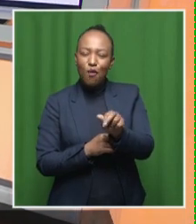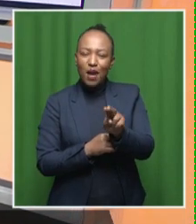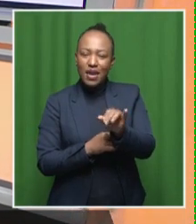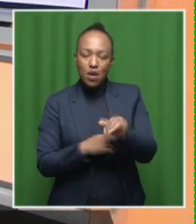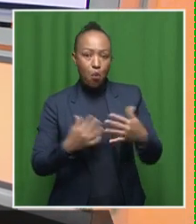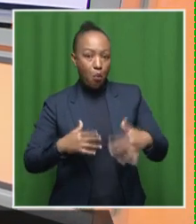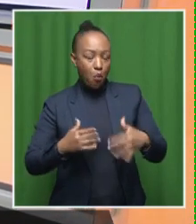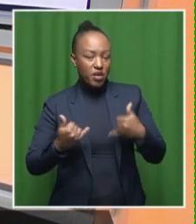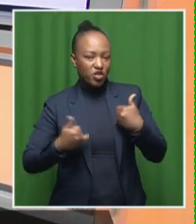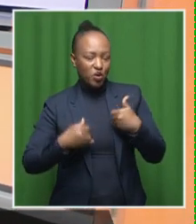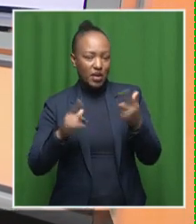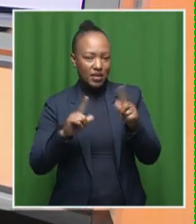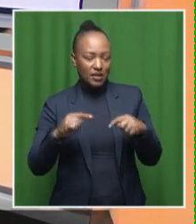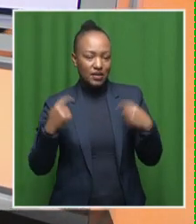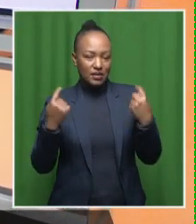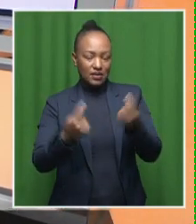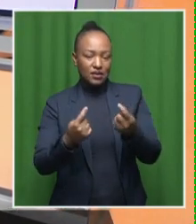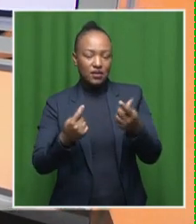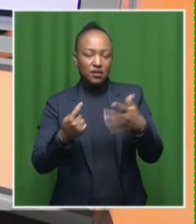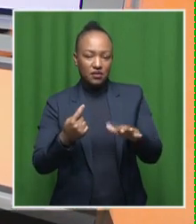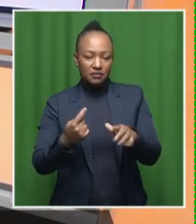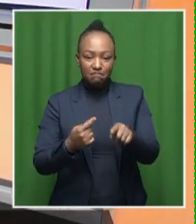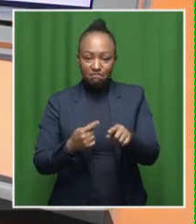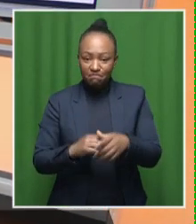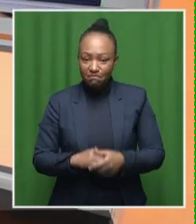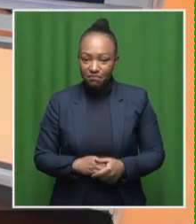of course the player of the match yesterday, Nicole Taliad.